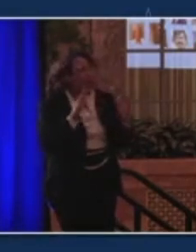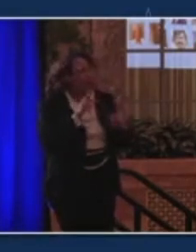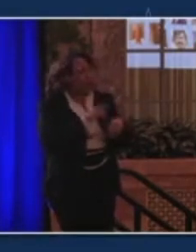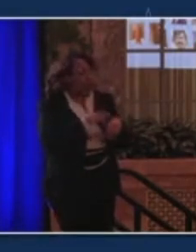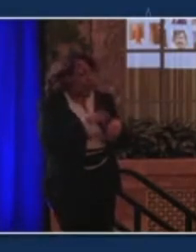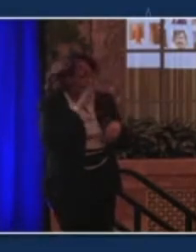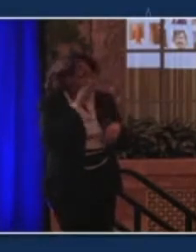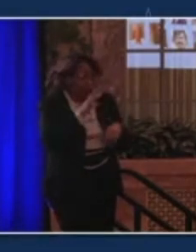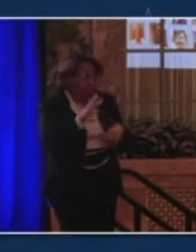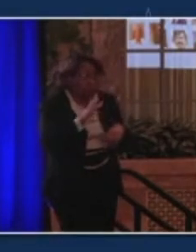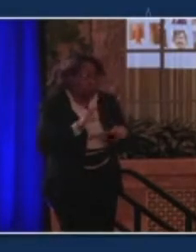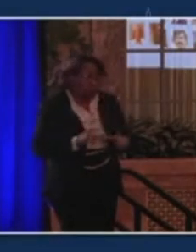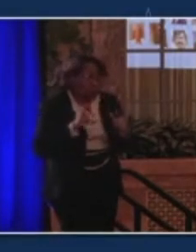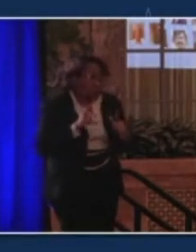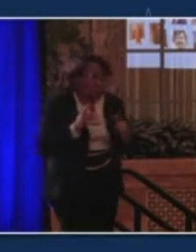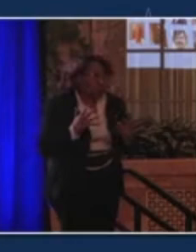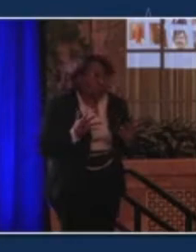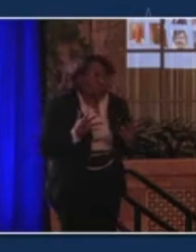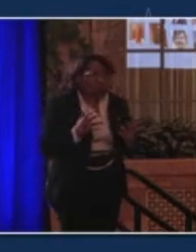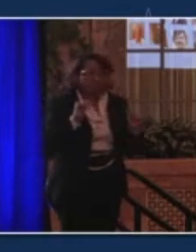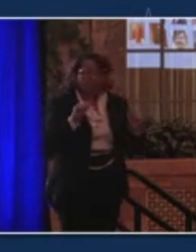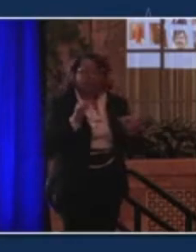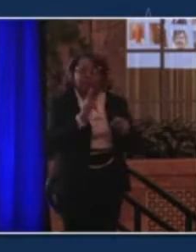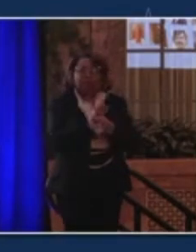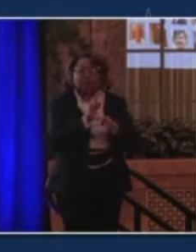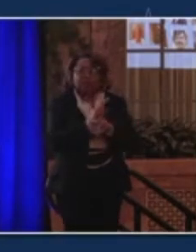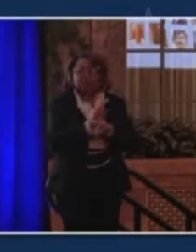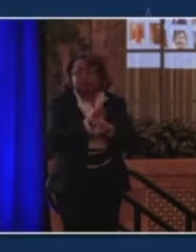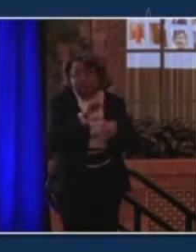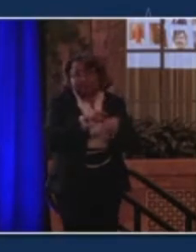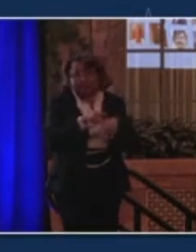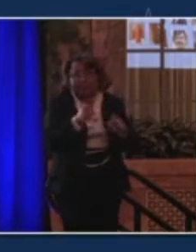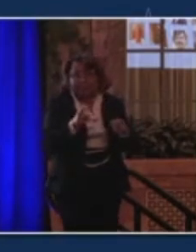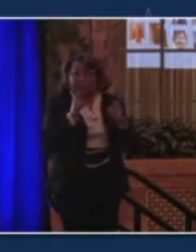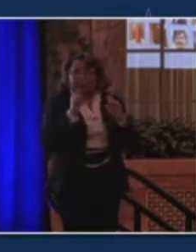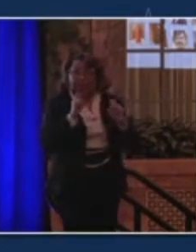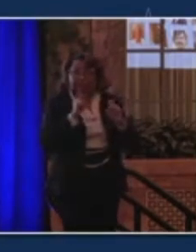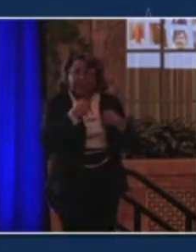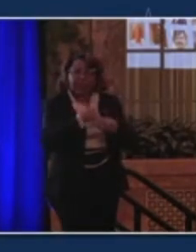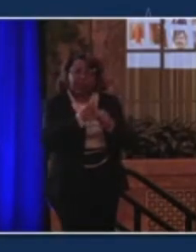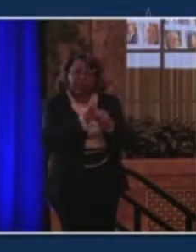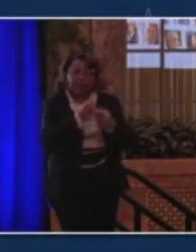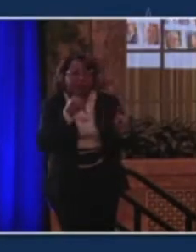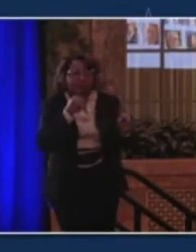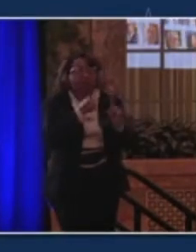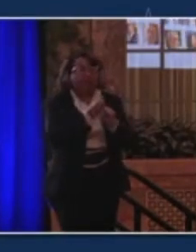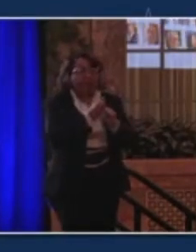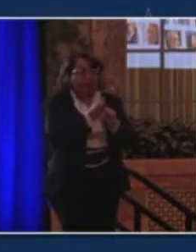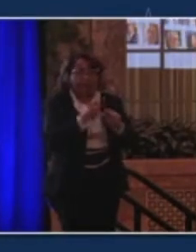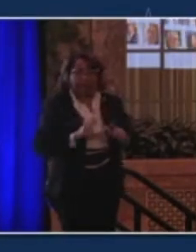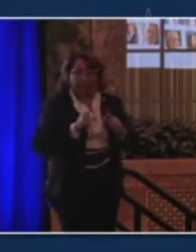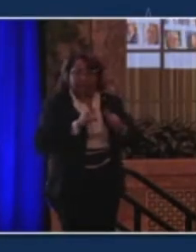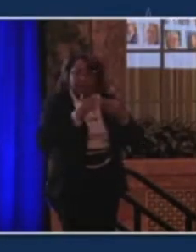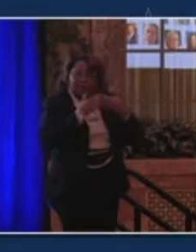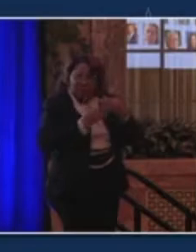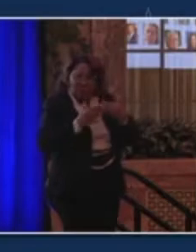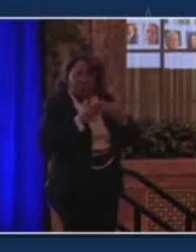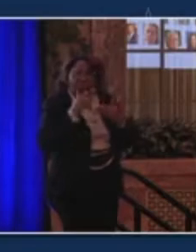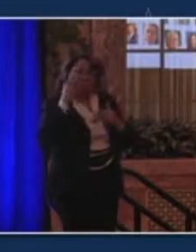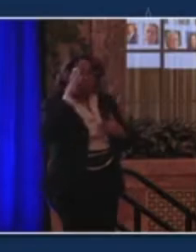earth, but we can use the time that we've been given to make an impact that lives on for